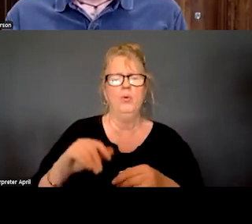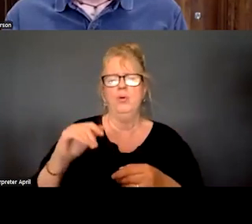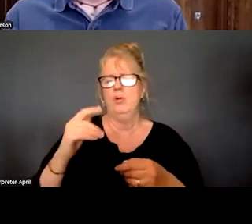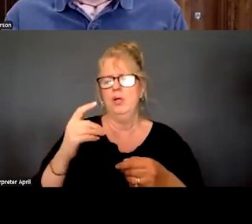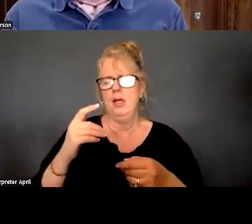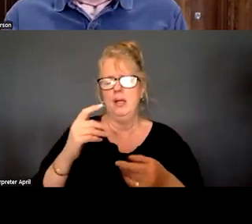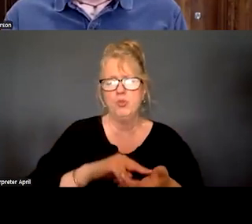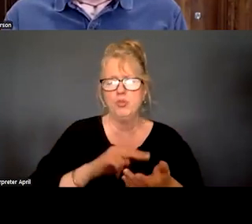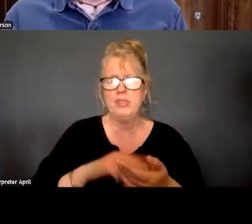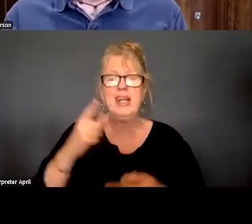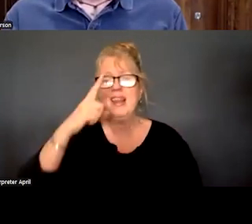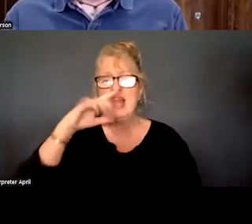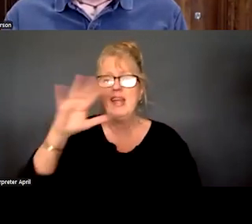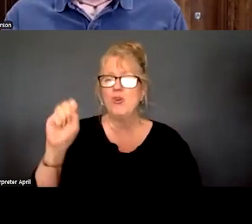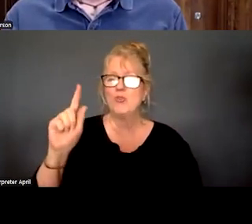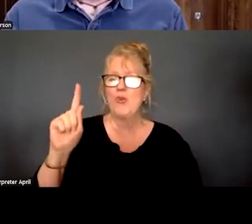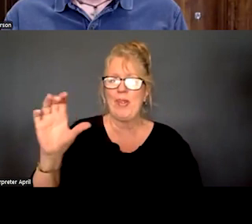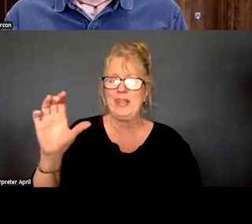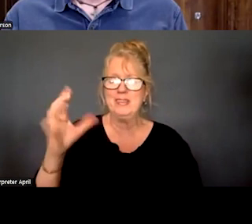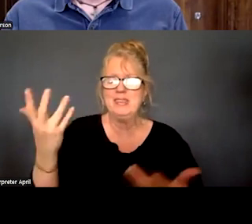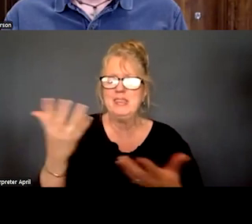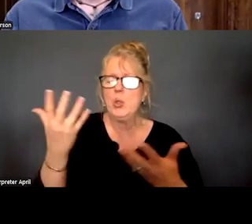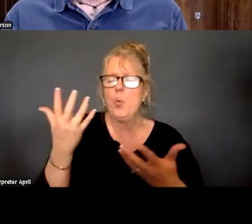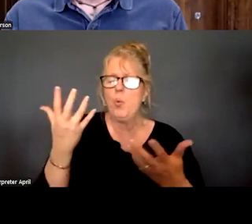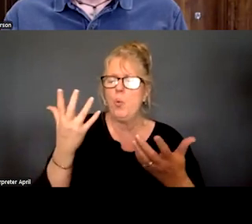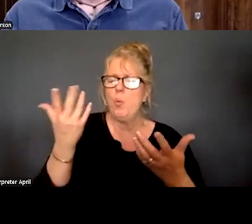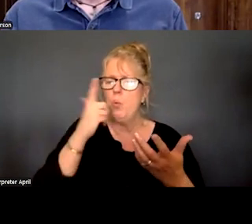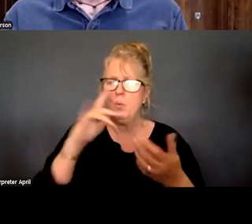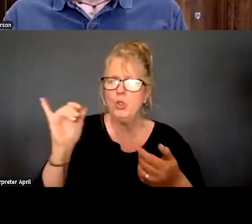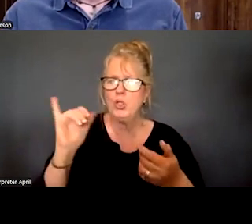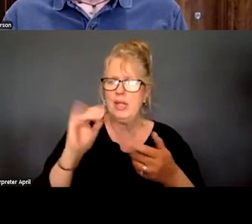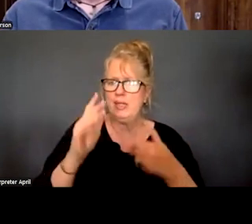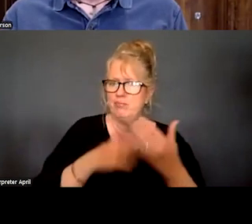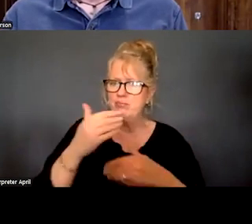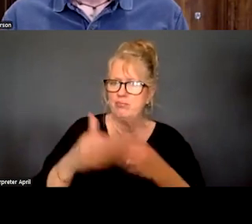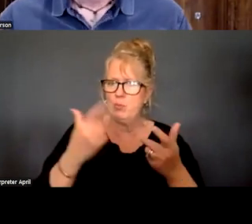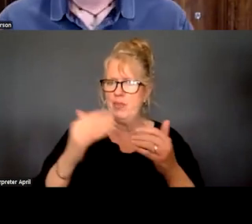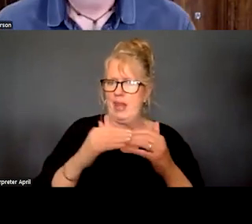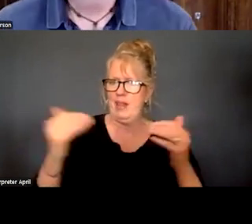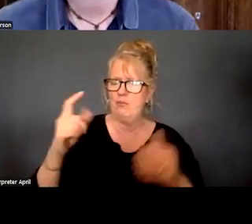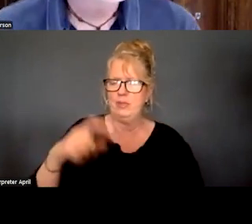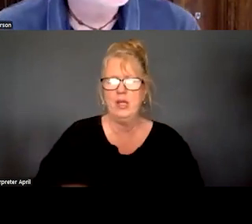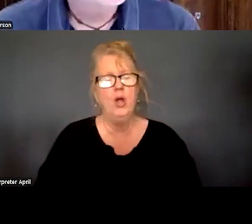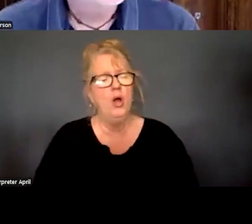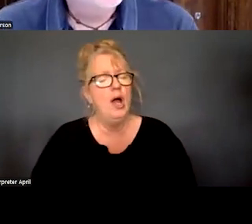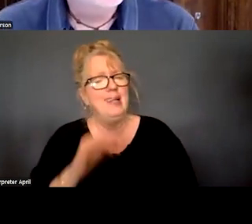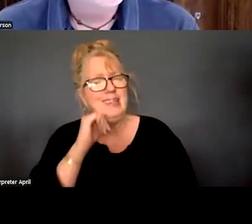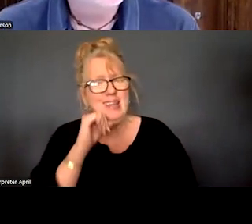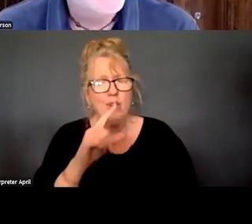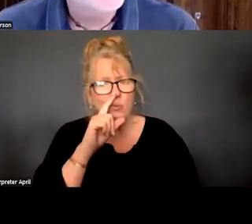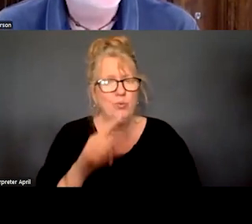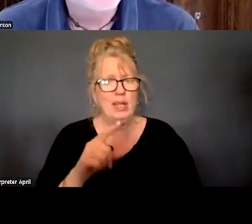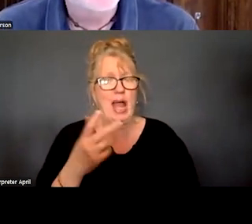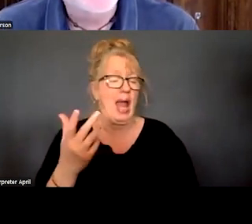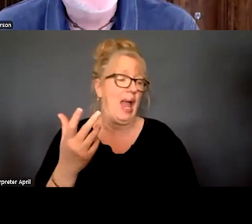Salt Lake City, what are they going to need in order to pull this kind of flow off with this level of need? There's not really